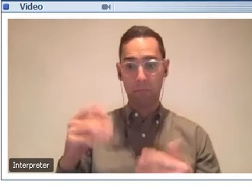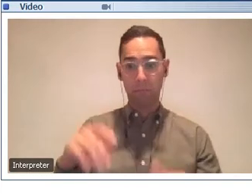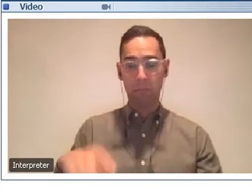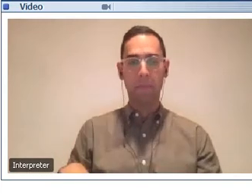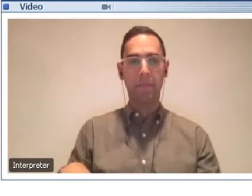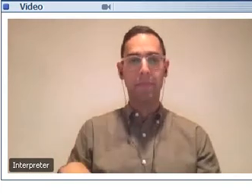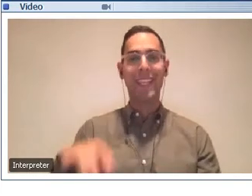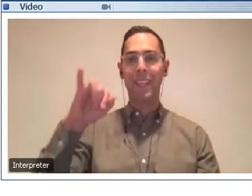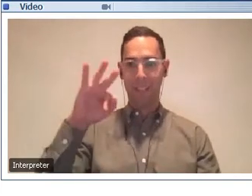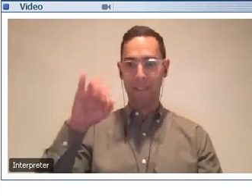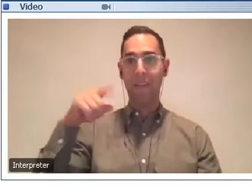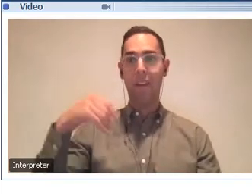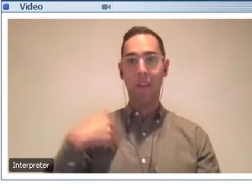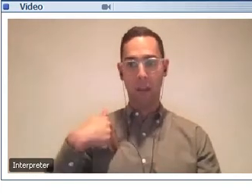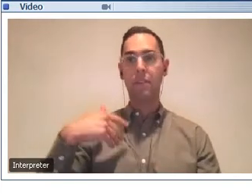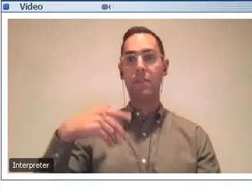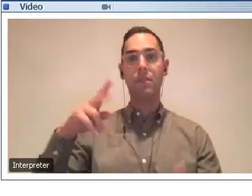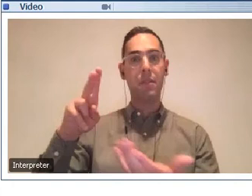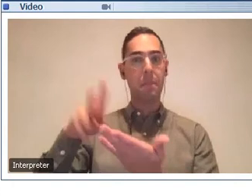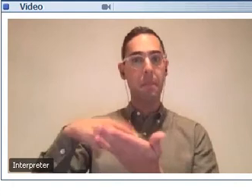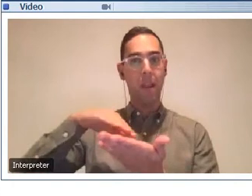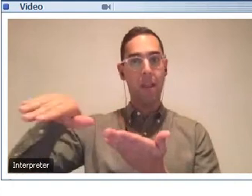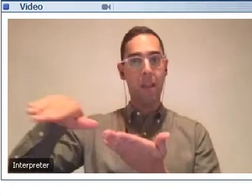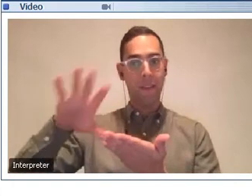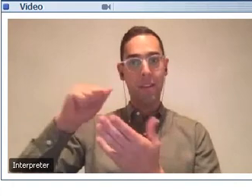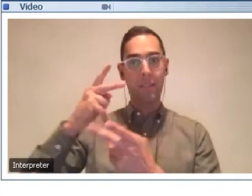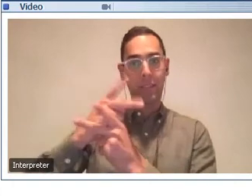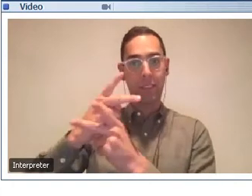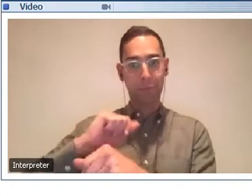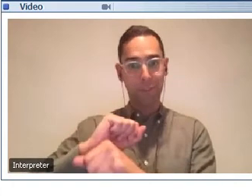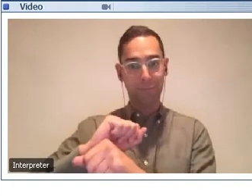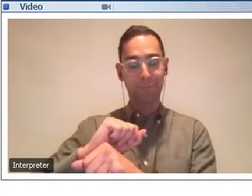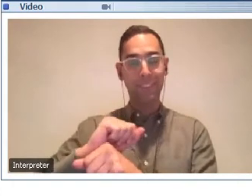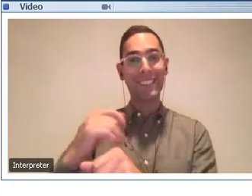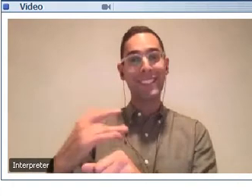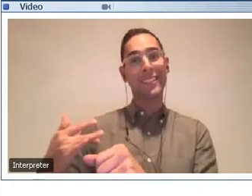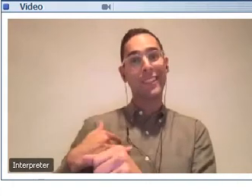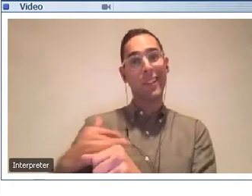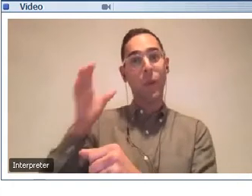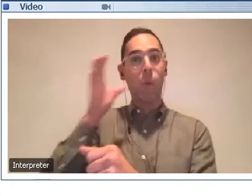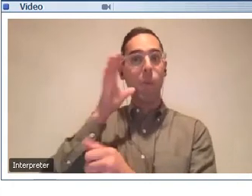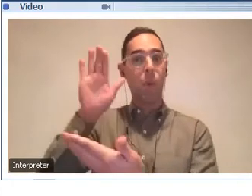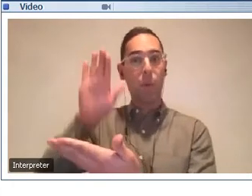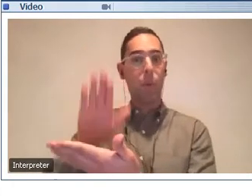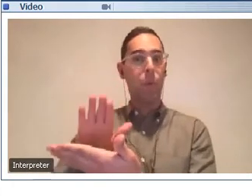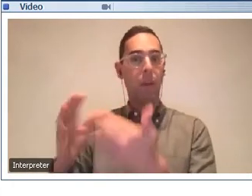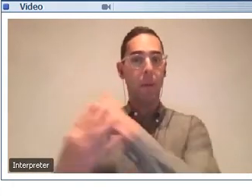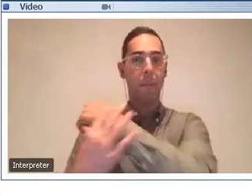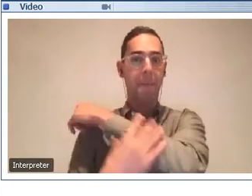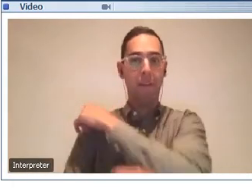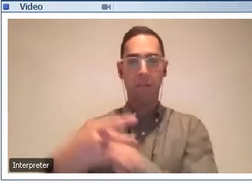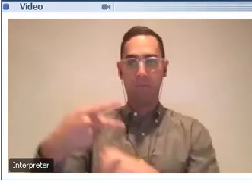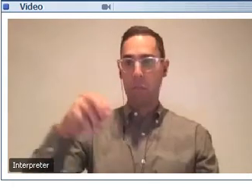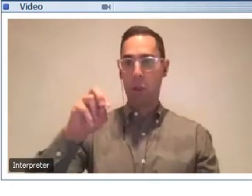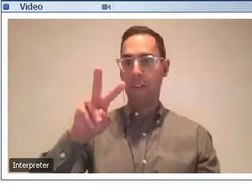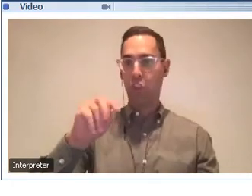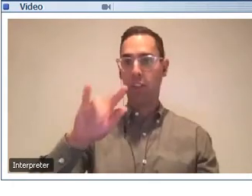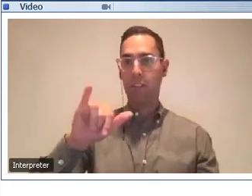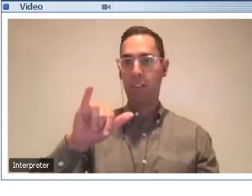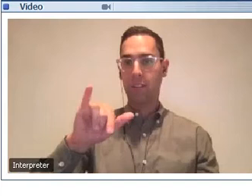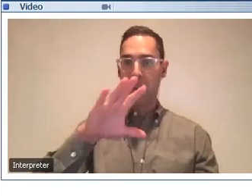paid leave can actually reduce poverty and mitigate potential workforce discrimination. It can also have positive effects